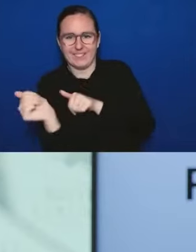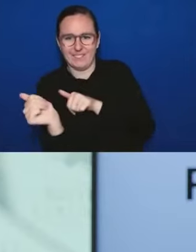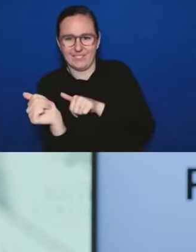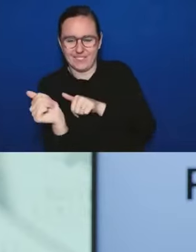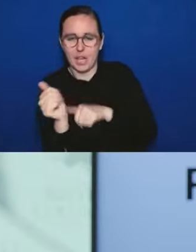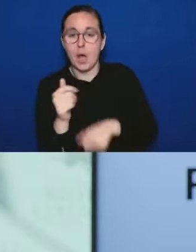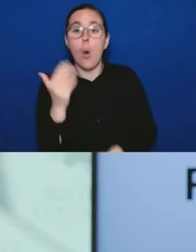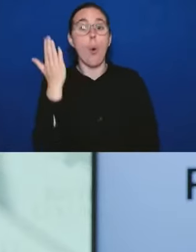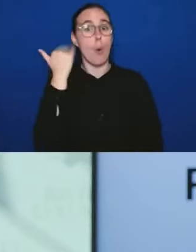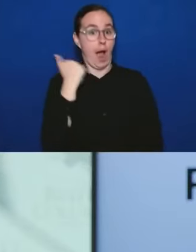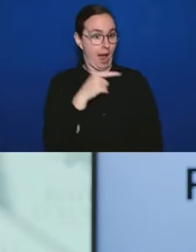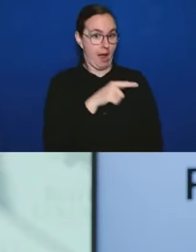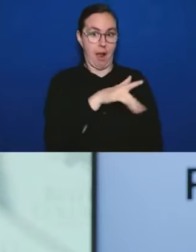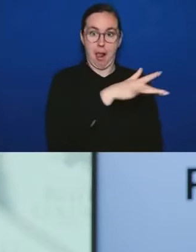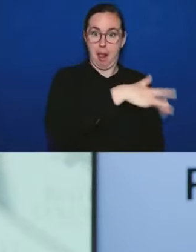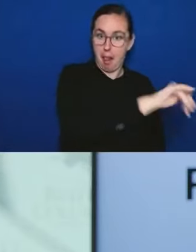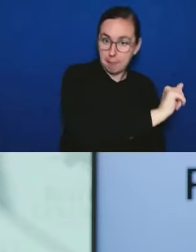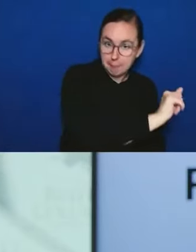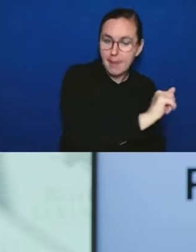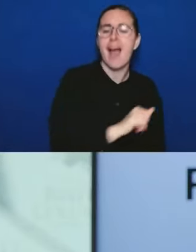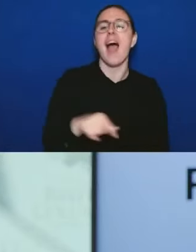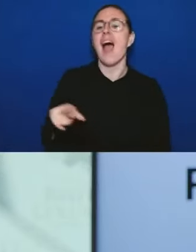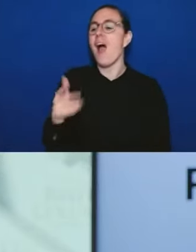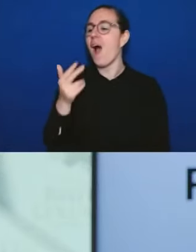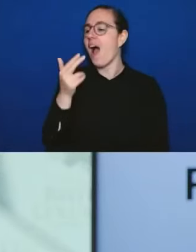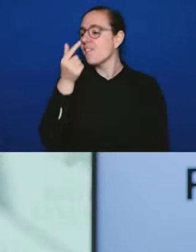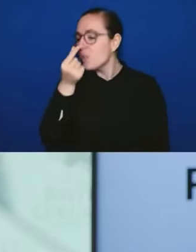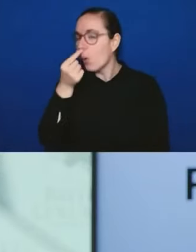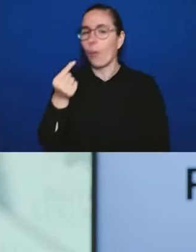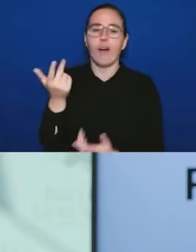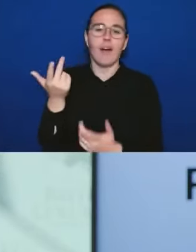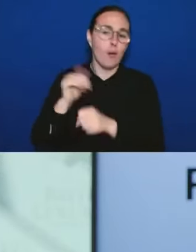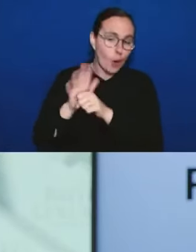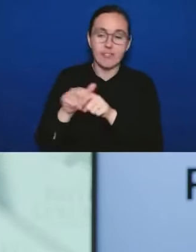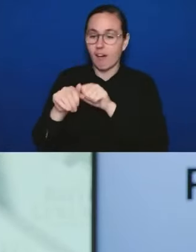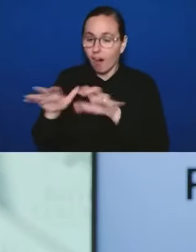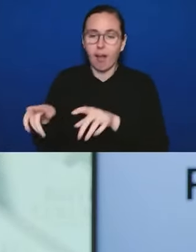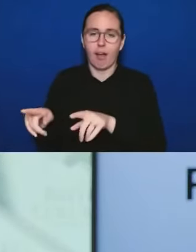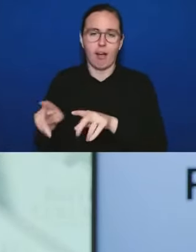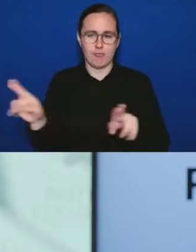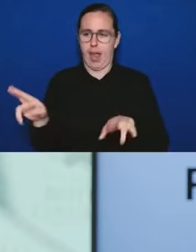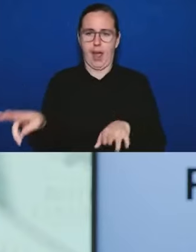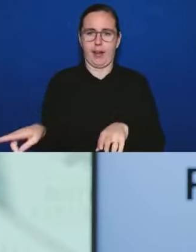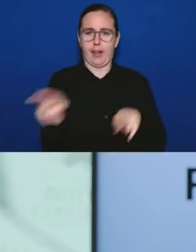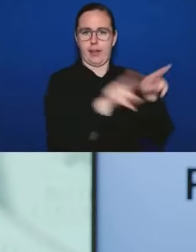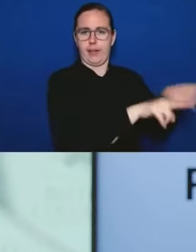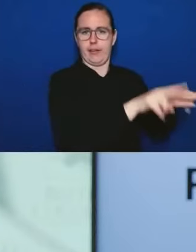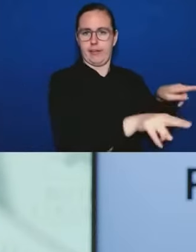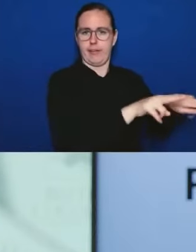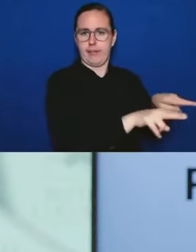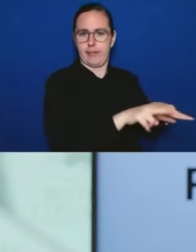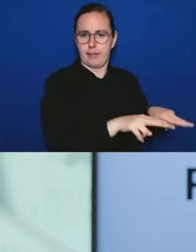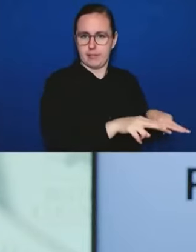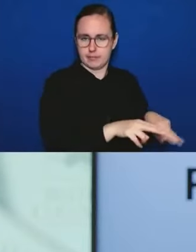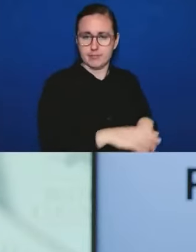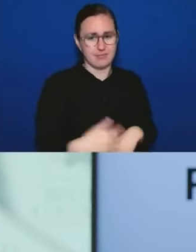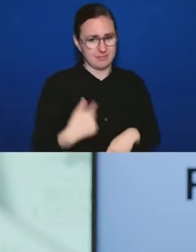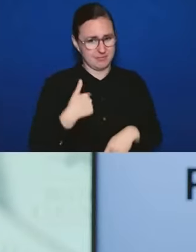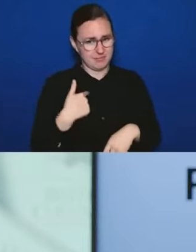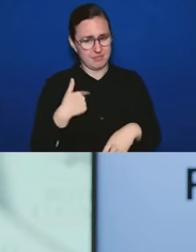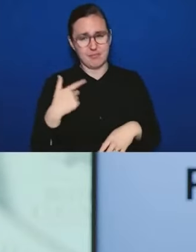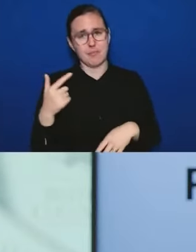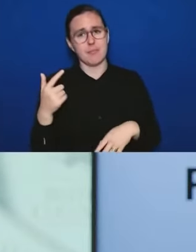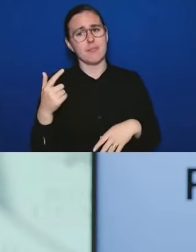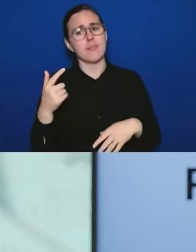we've added, in the last number of years since I've been Minister of Health, net 38,000 healthcare workers. But the demands on those